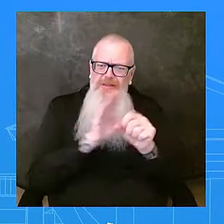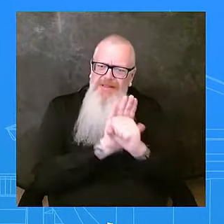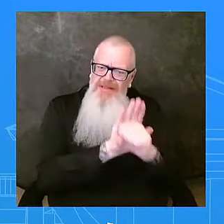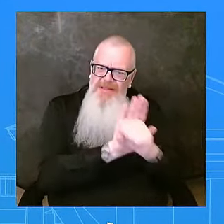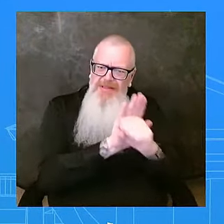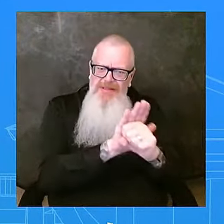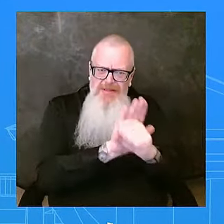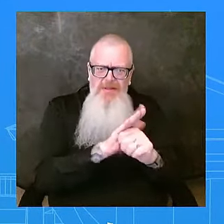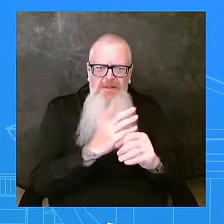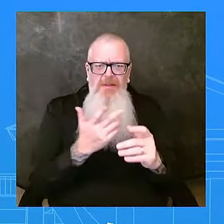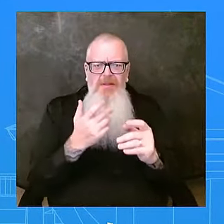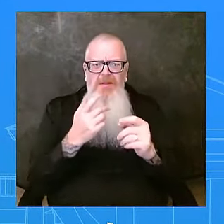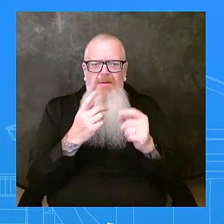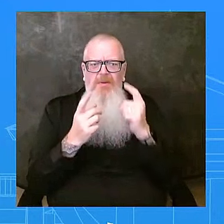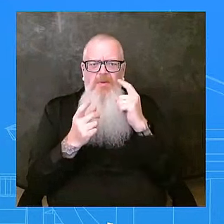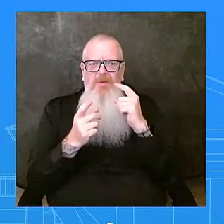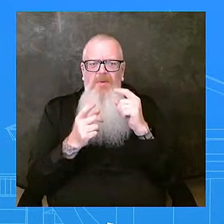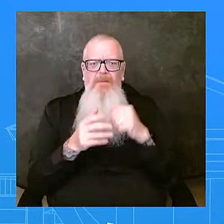myself.